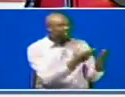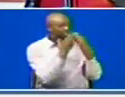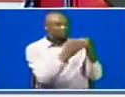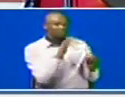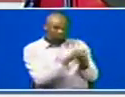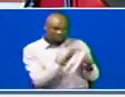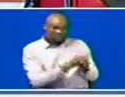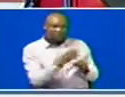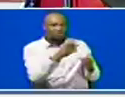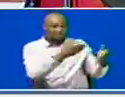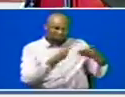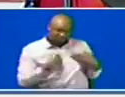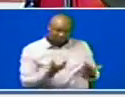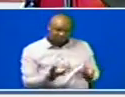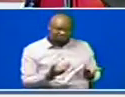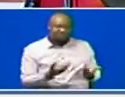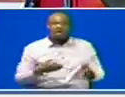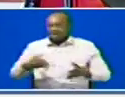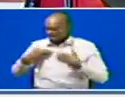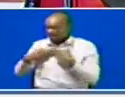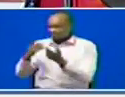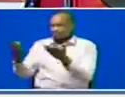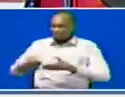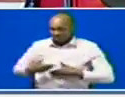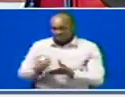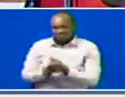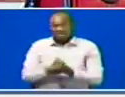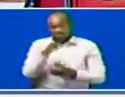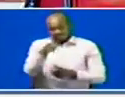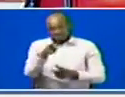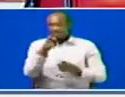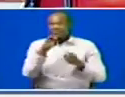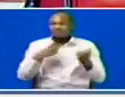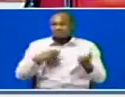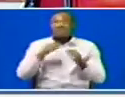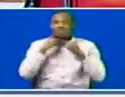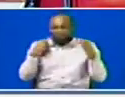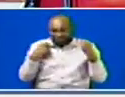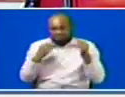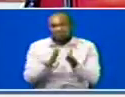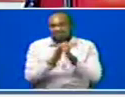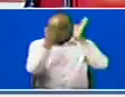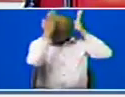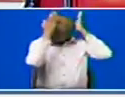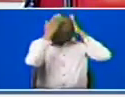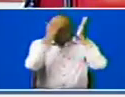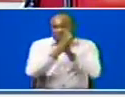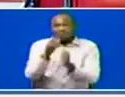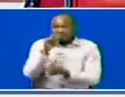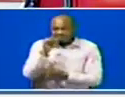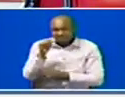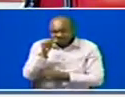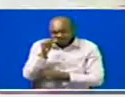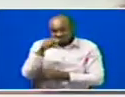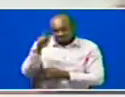for the honor coming. Of being on the It was show. A pleasure. Thank you. Thank you. The Right Reverend Justin Welby, who's the Archbishop of Canterbury